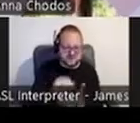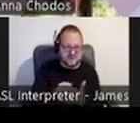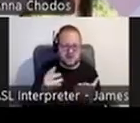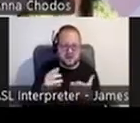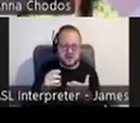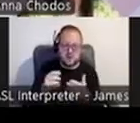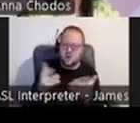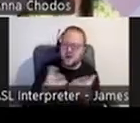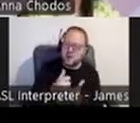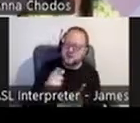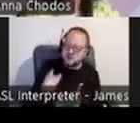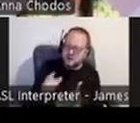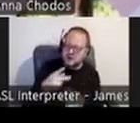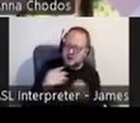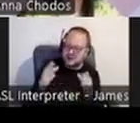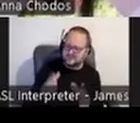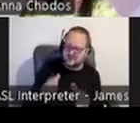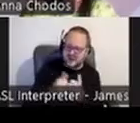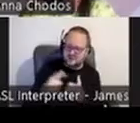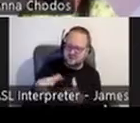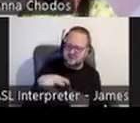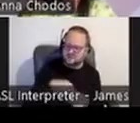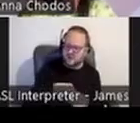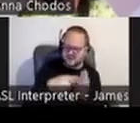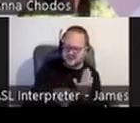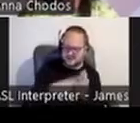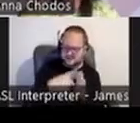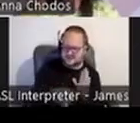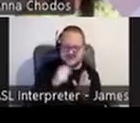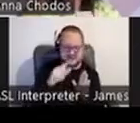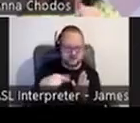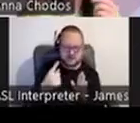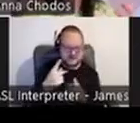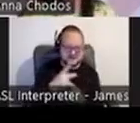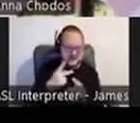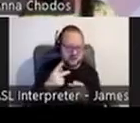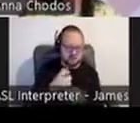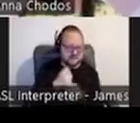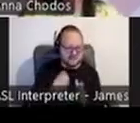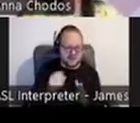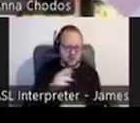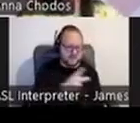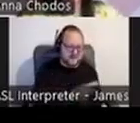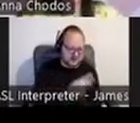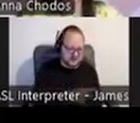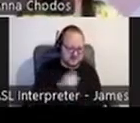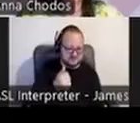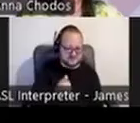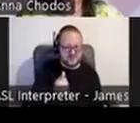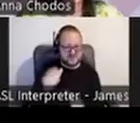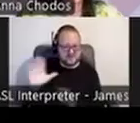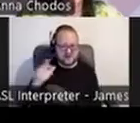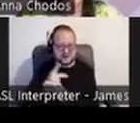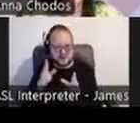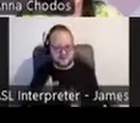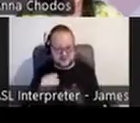this summary, not just the care recipient, like the patient. Can I give you an extra copy? Are there